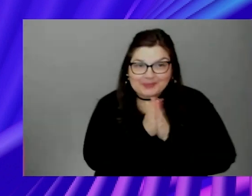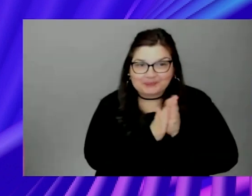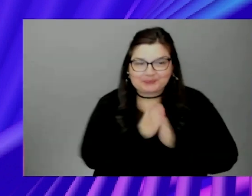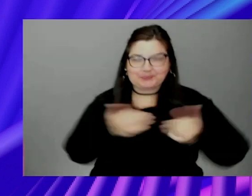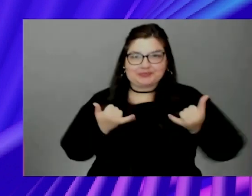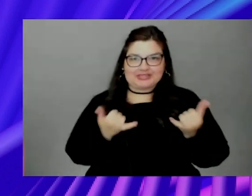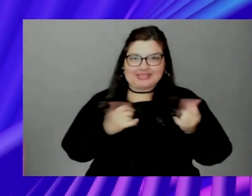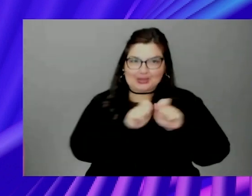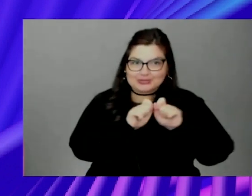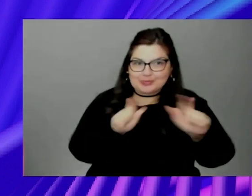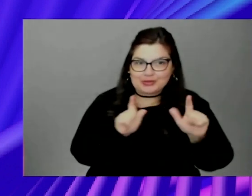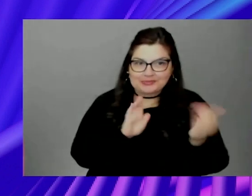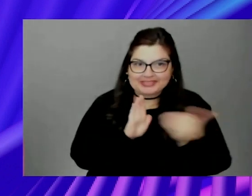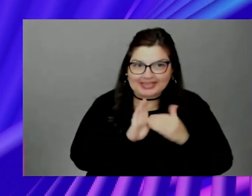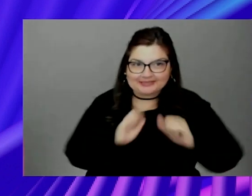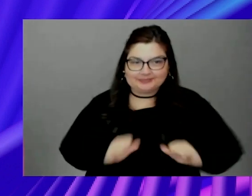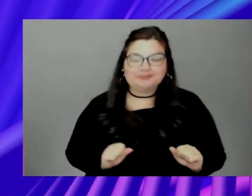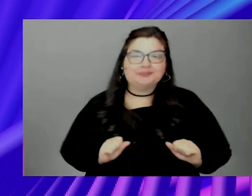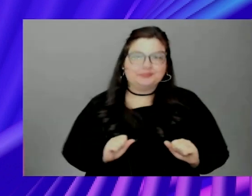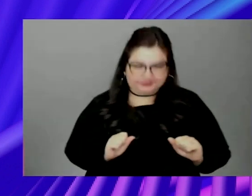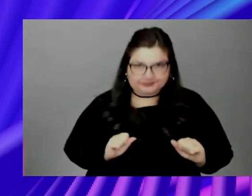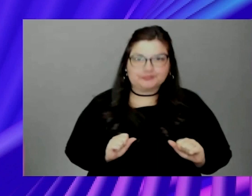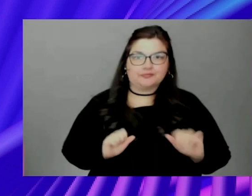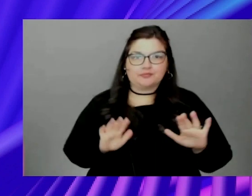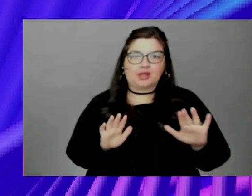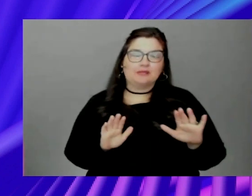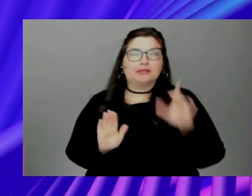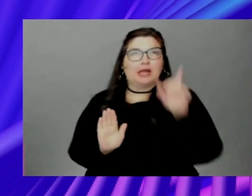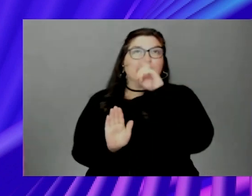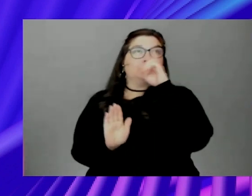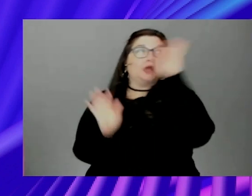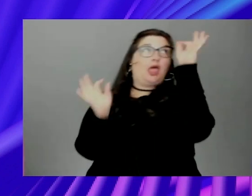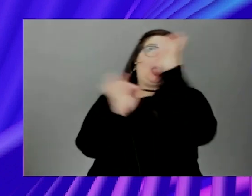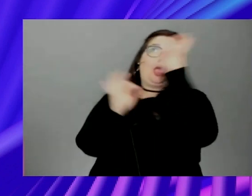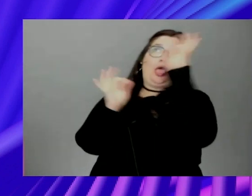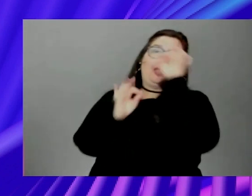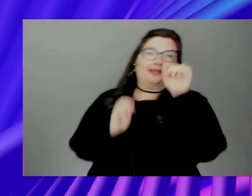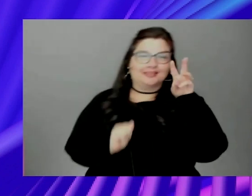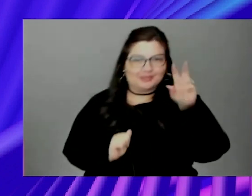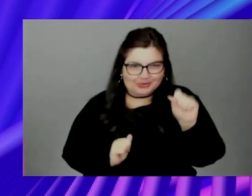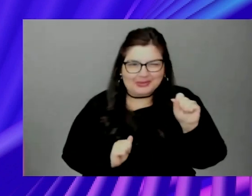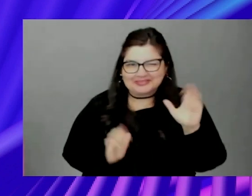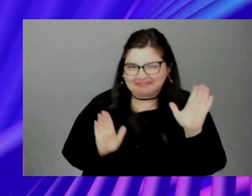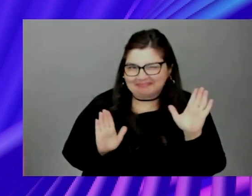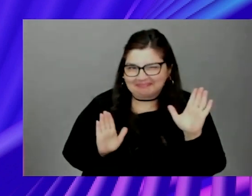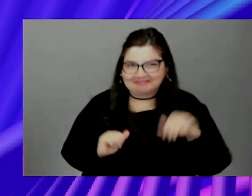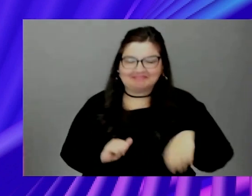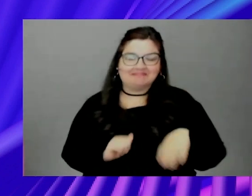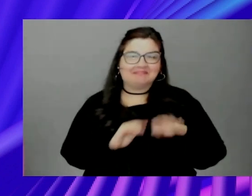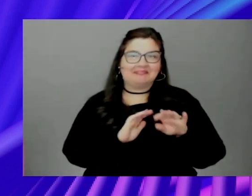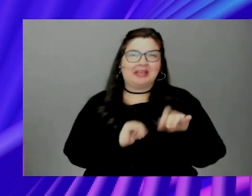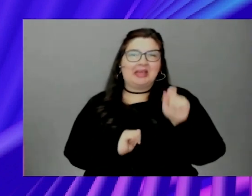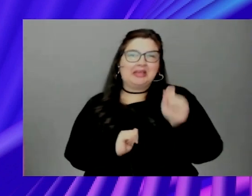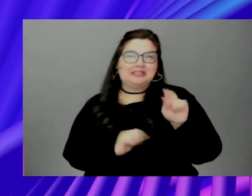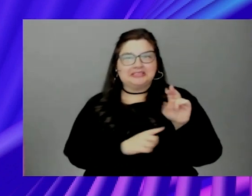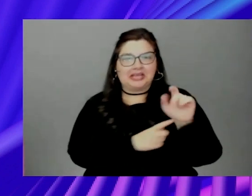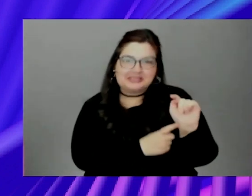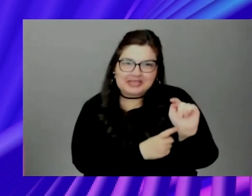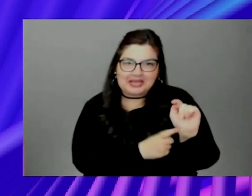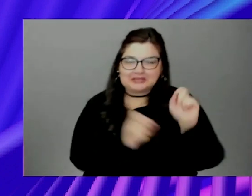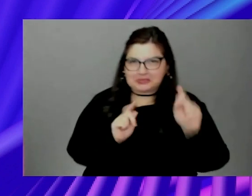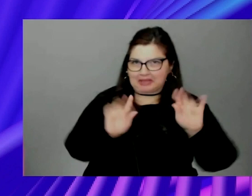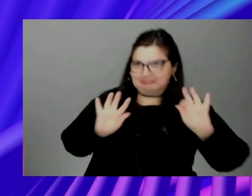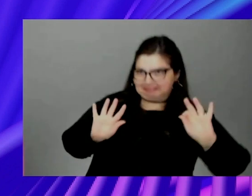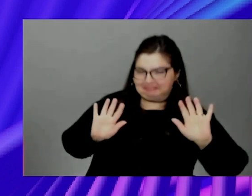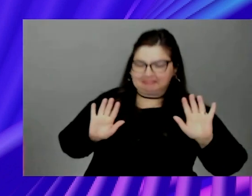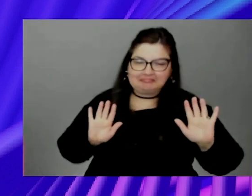Again, I don't know anything, but let's pretend we don't know anything about AWS. We found the doc, we knew how to type that in. So we can